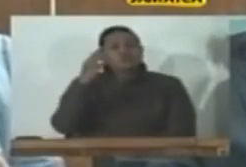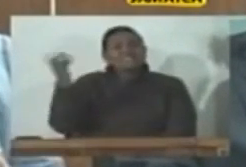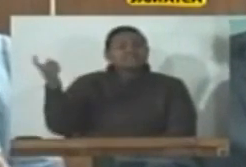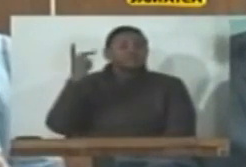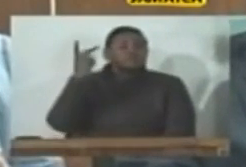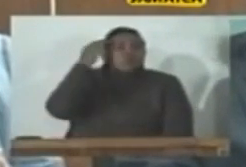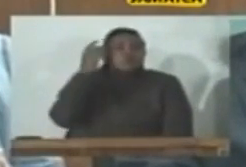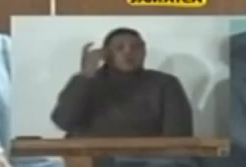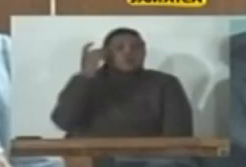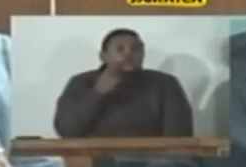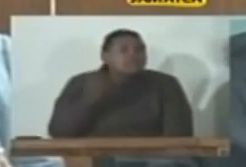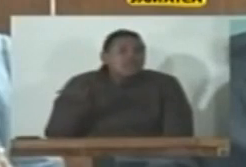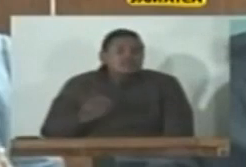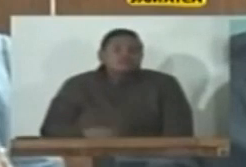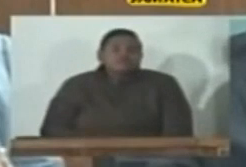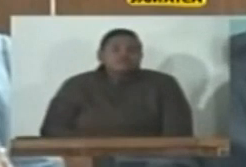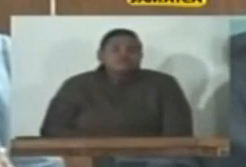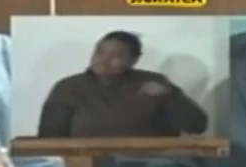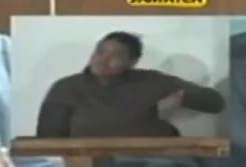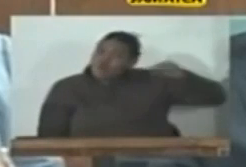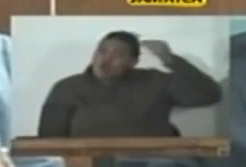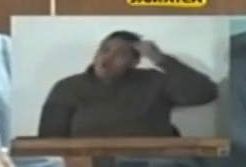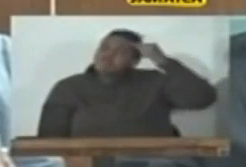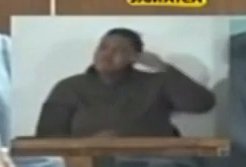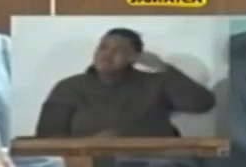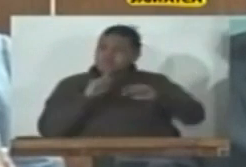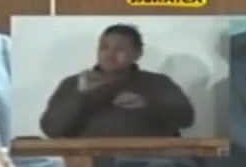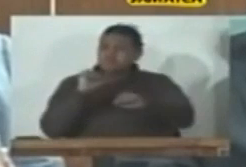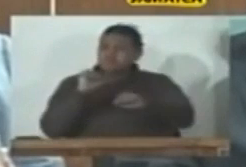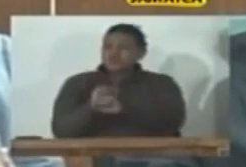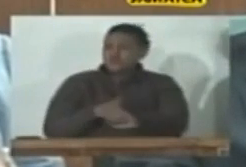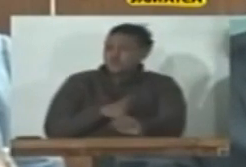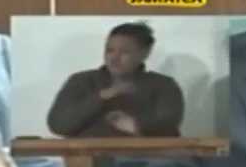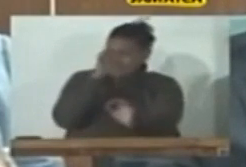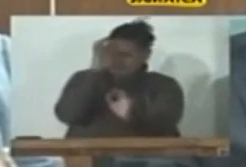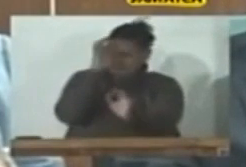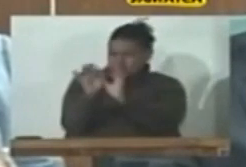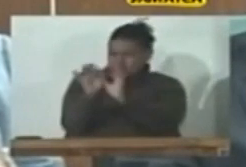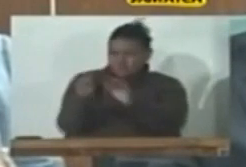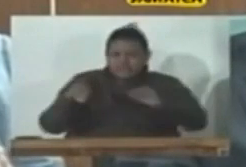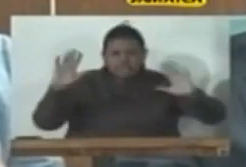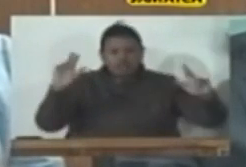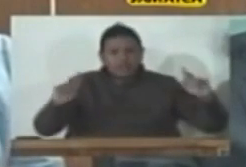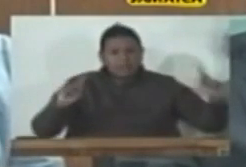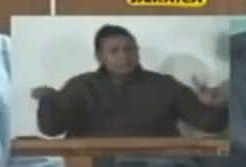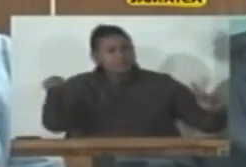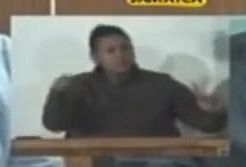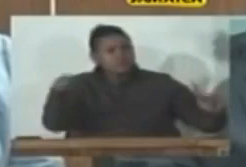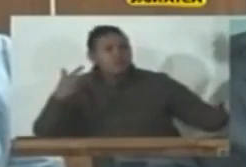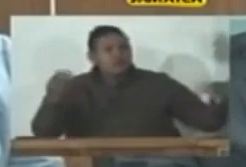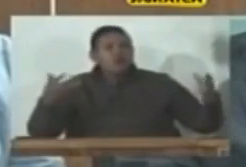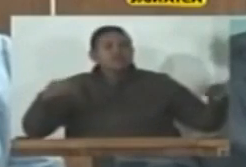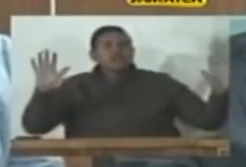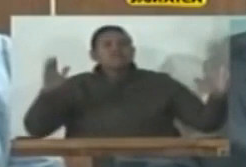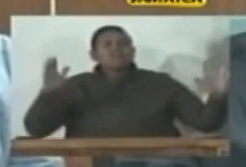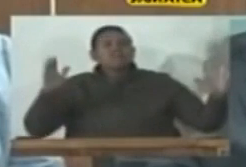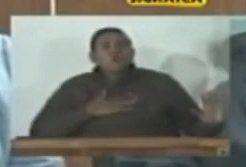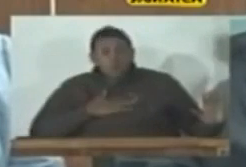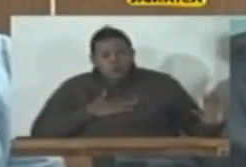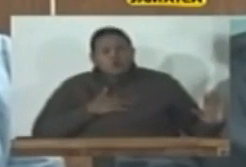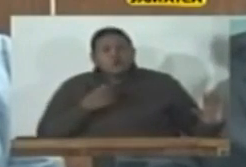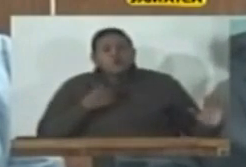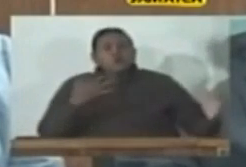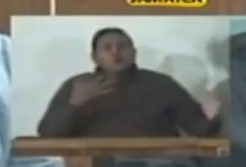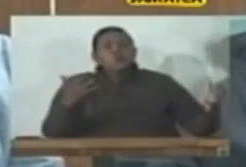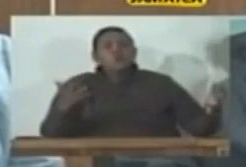to the sacrifice that the people have made. We deserve results. We are a great country. We will make